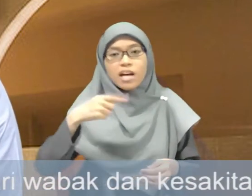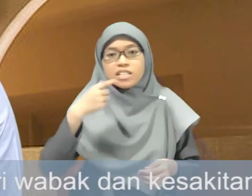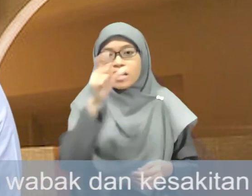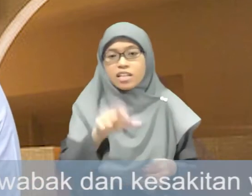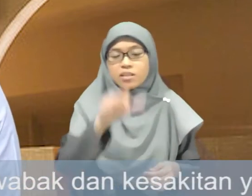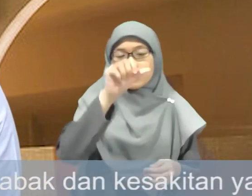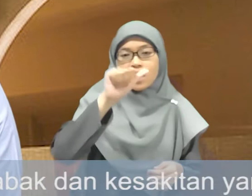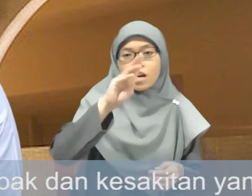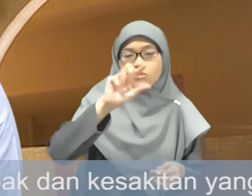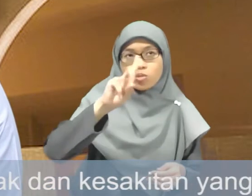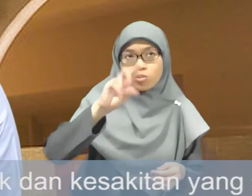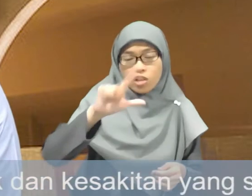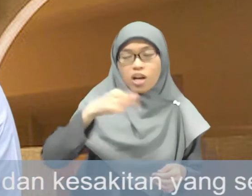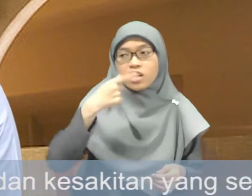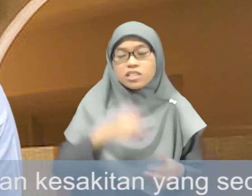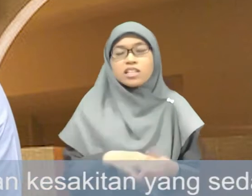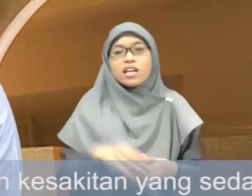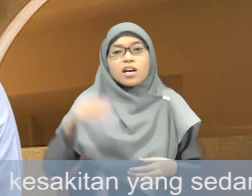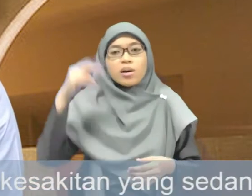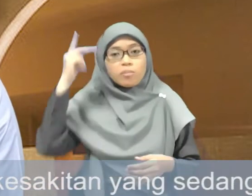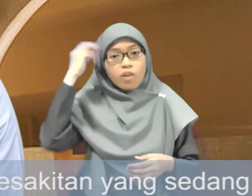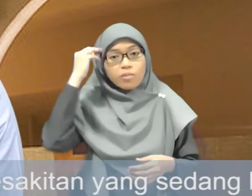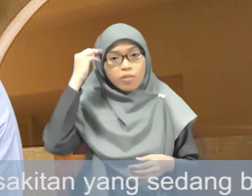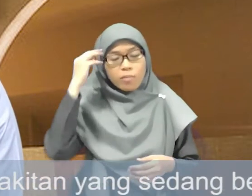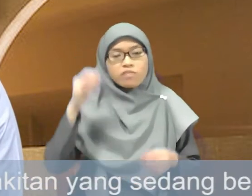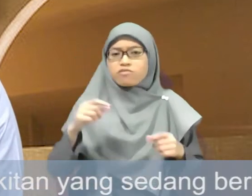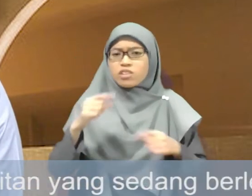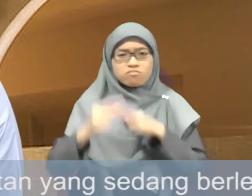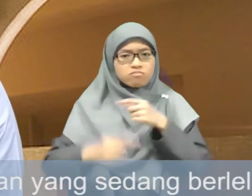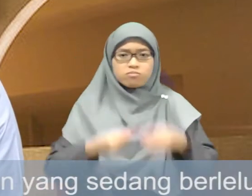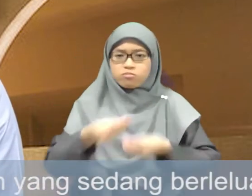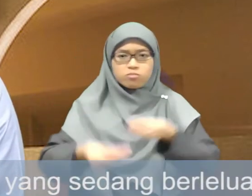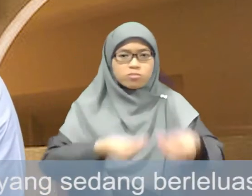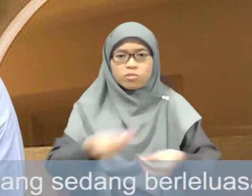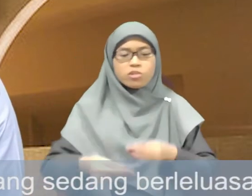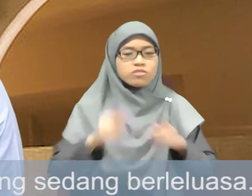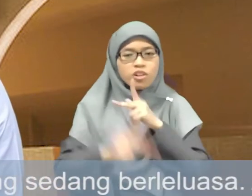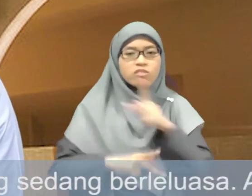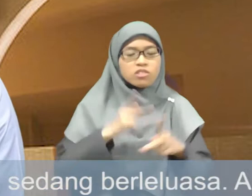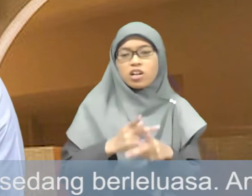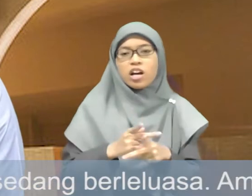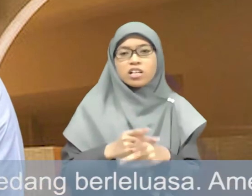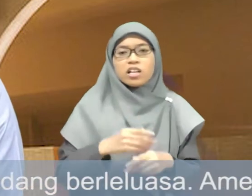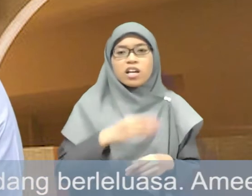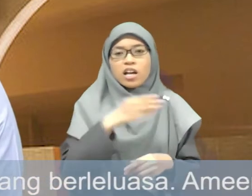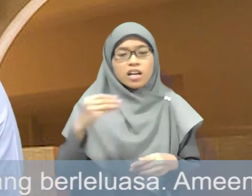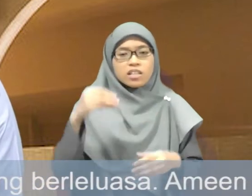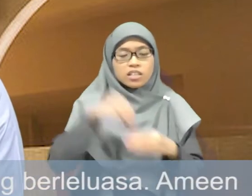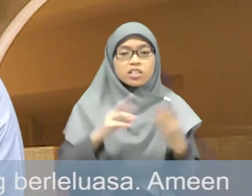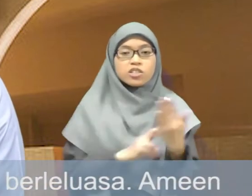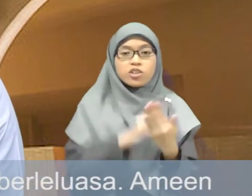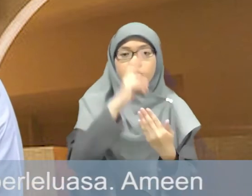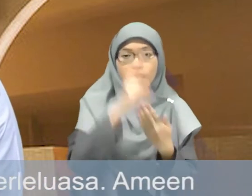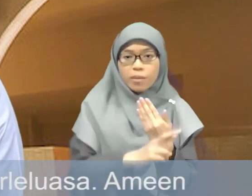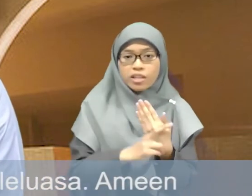encouraged for us to do charity in the month of Ramadan. It was narrated from Ubaidullah bin Abdullah bin Utbah that Abdullah